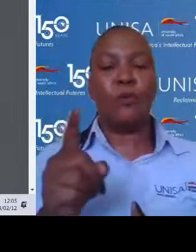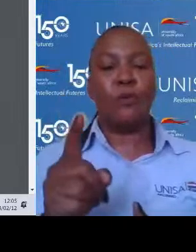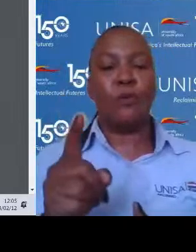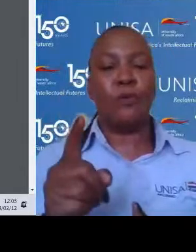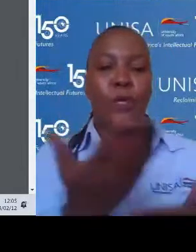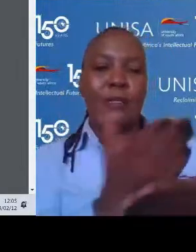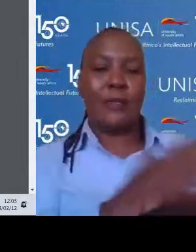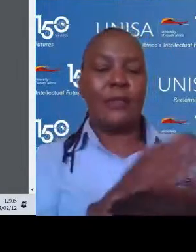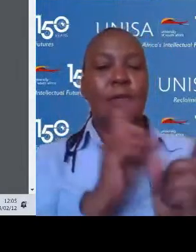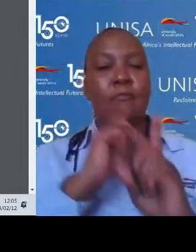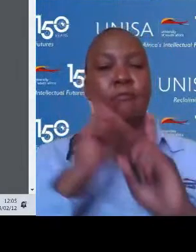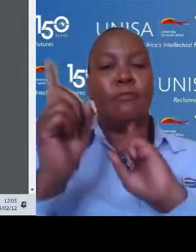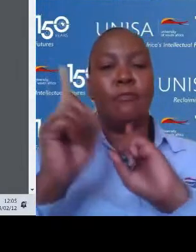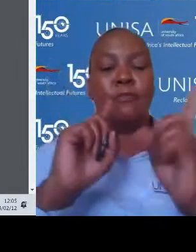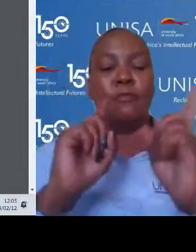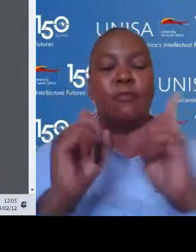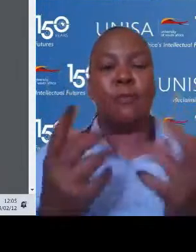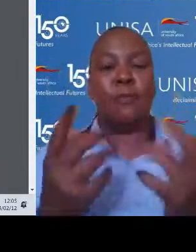talks